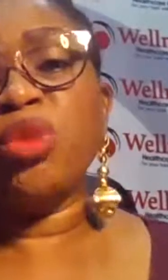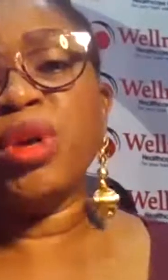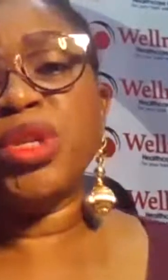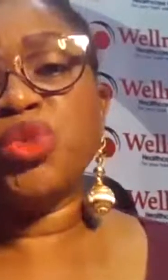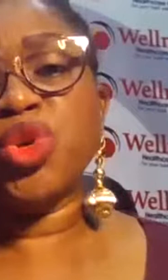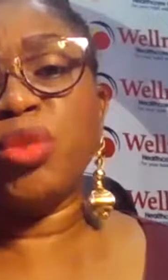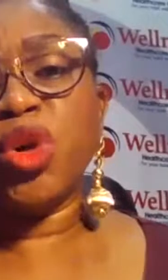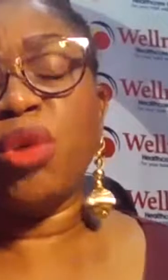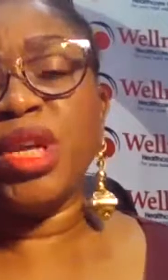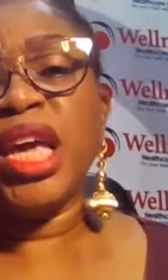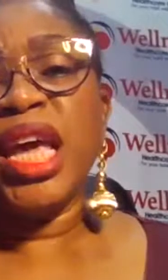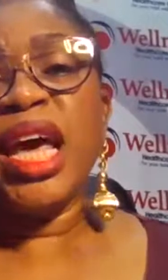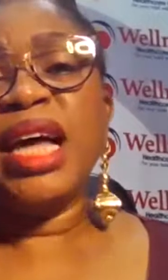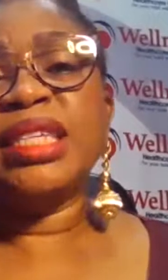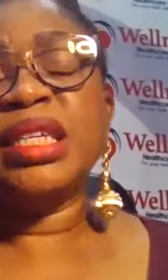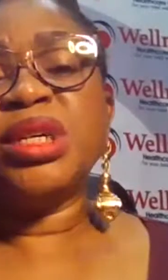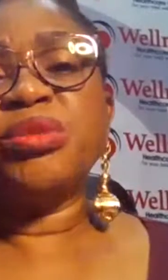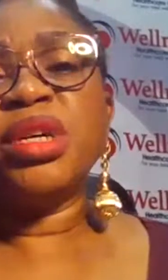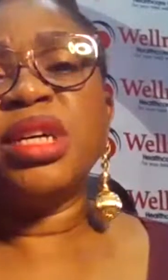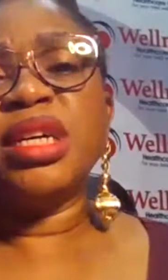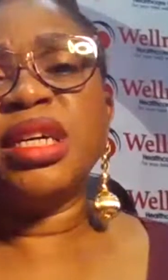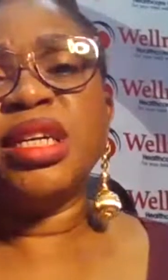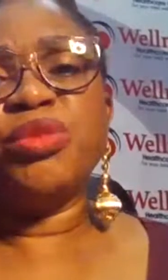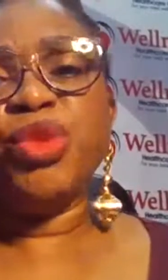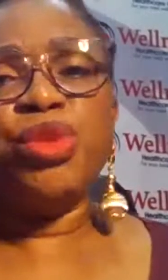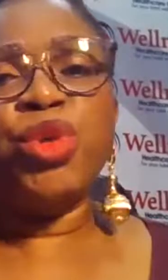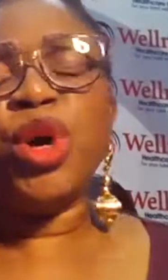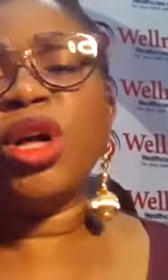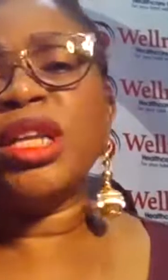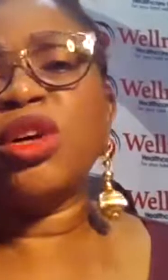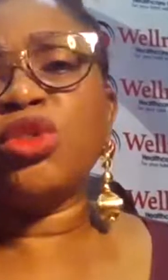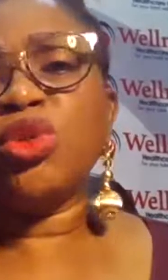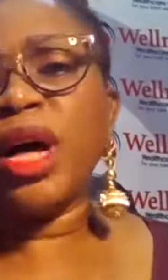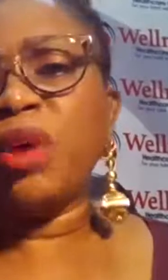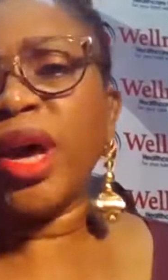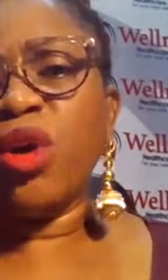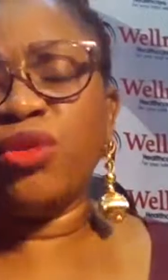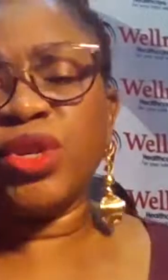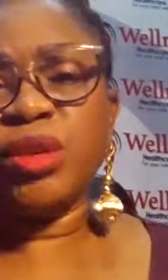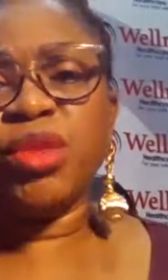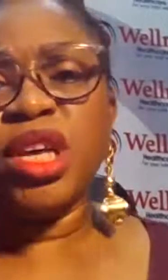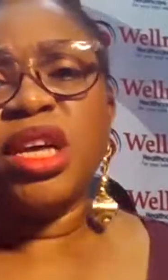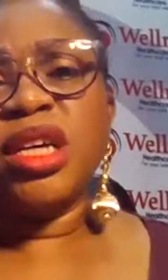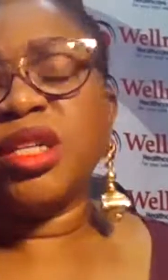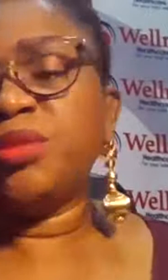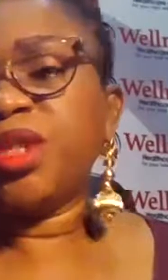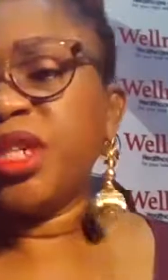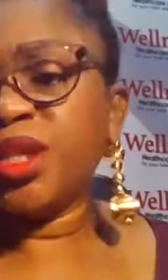will be coming or babies will not be coming. And we all also are aware of